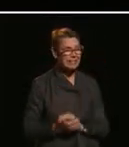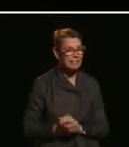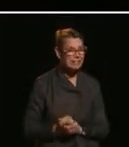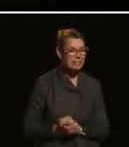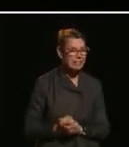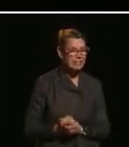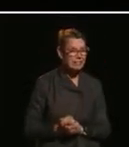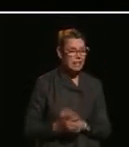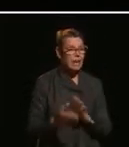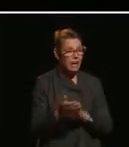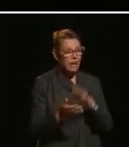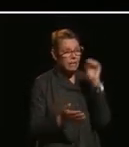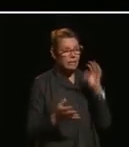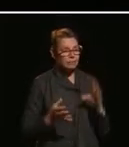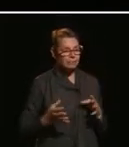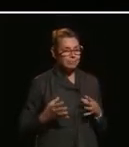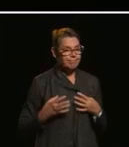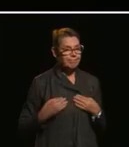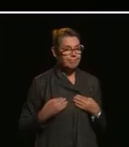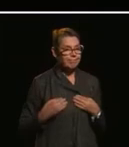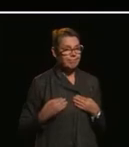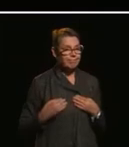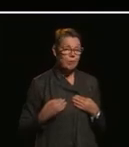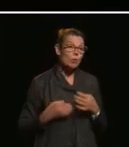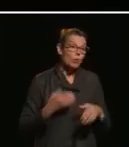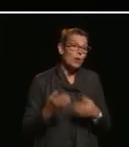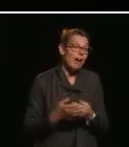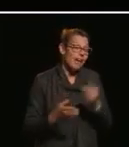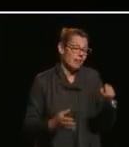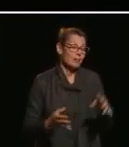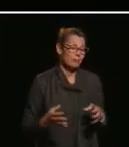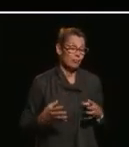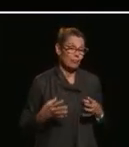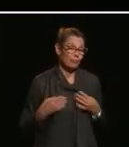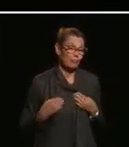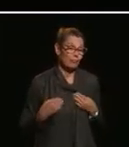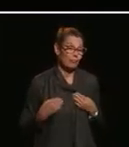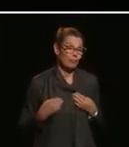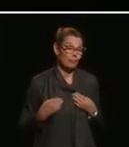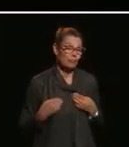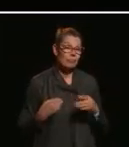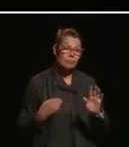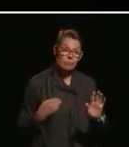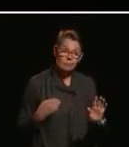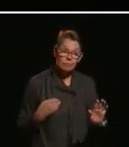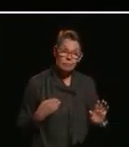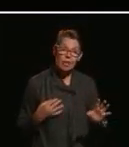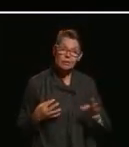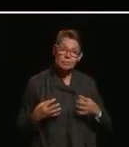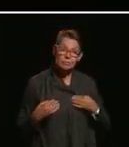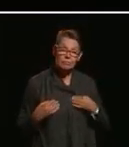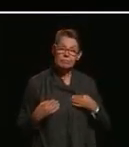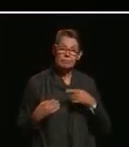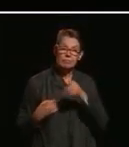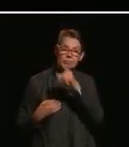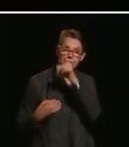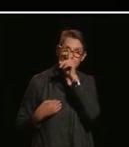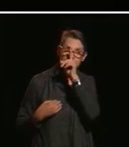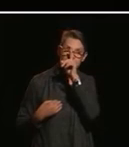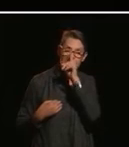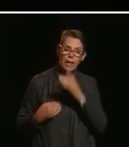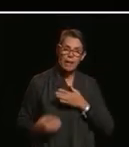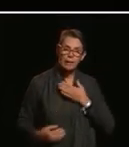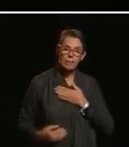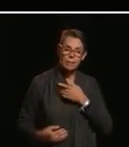I learned to live with it. We all learn to live with things. But it doesn't make me happy. One of the most frightening things has